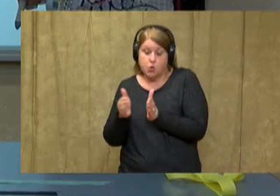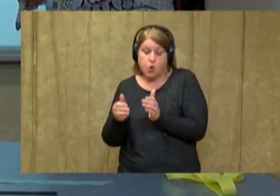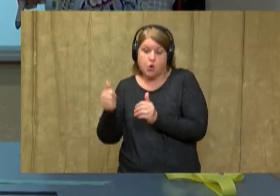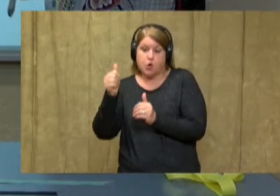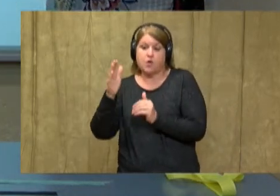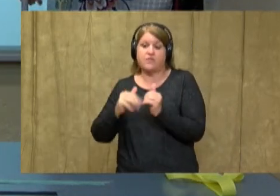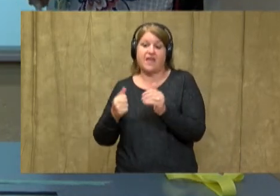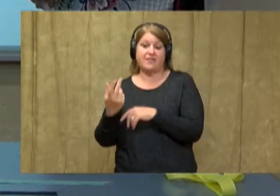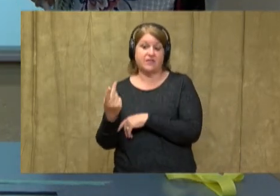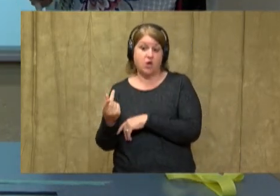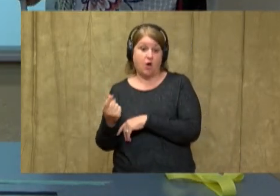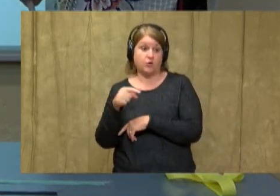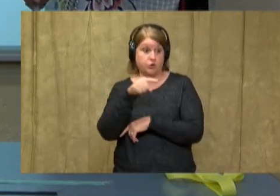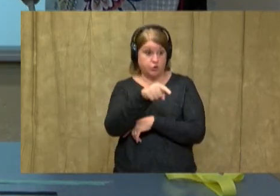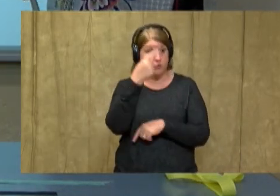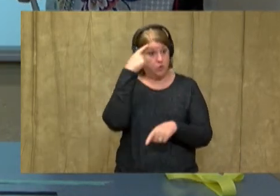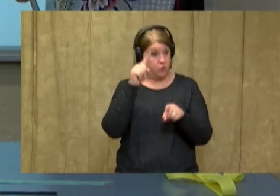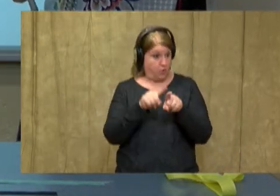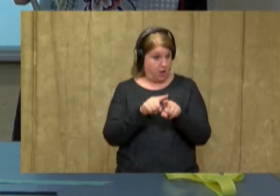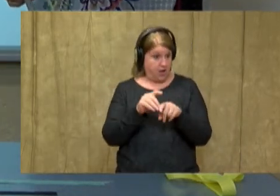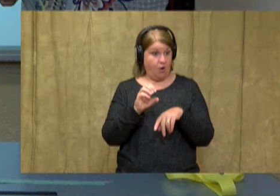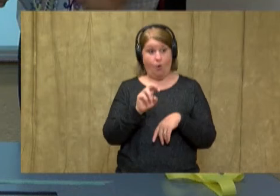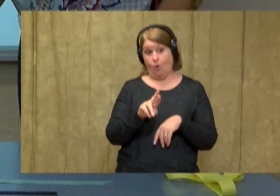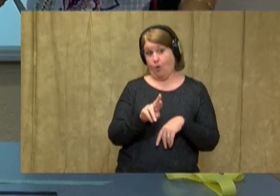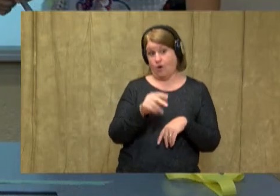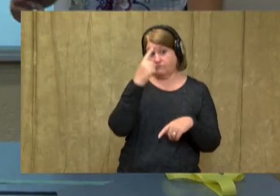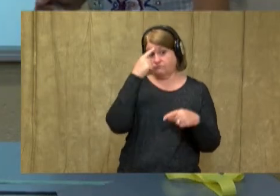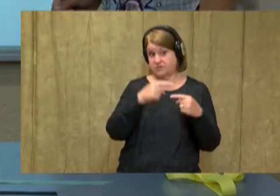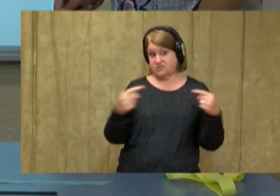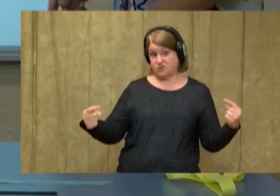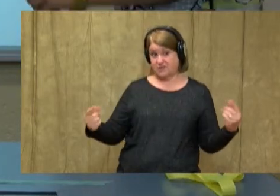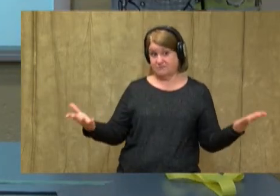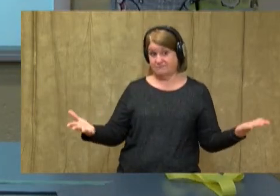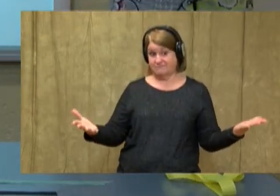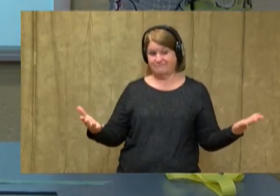or disagree? You should all agree.